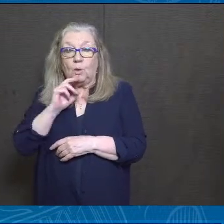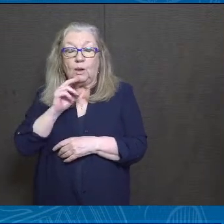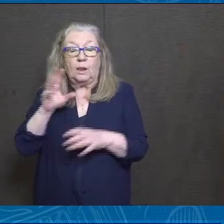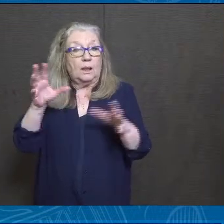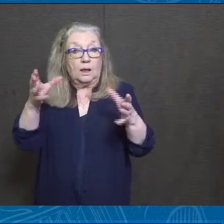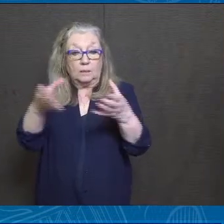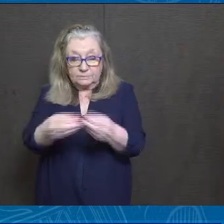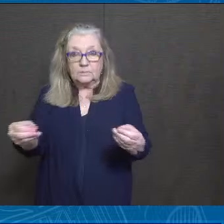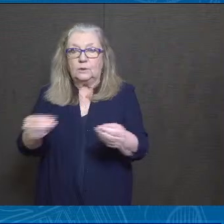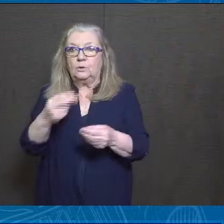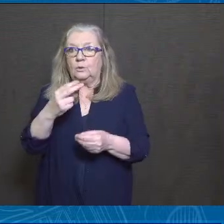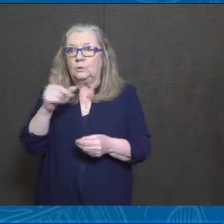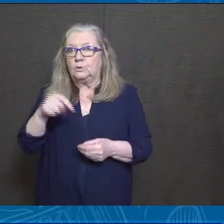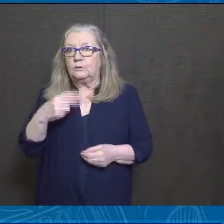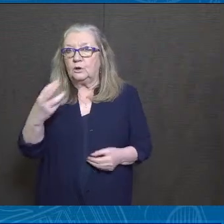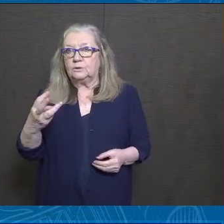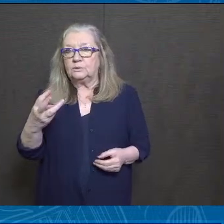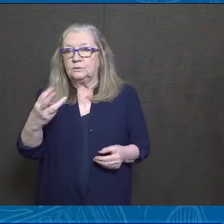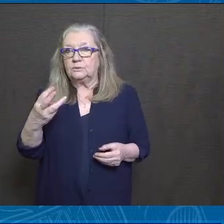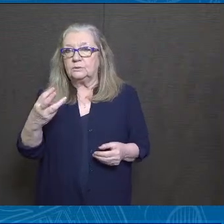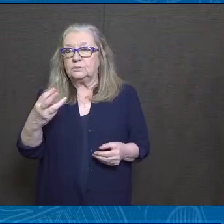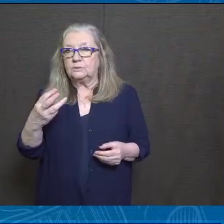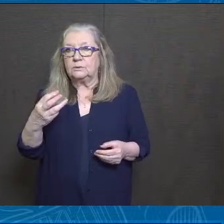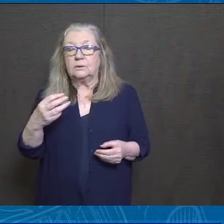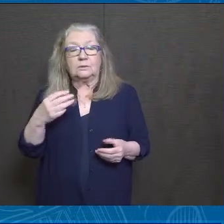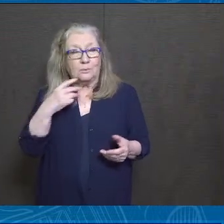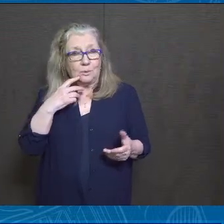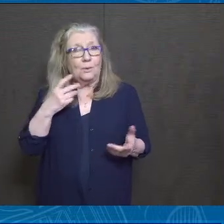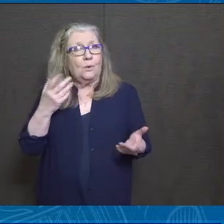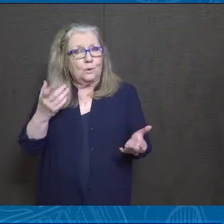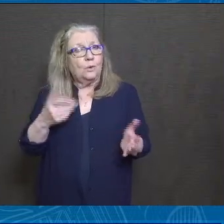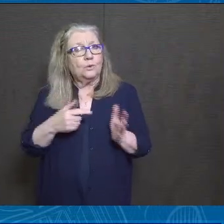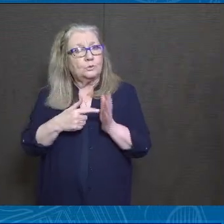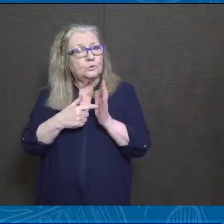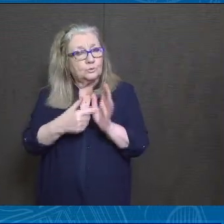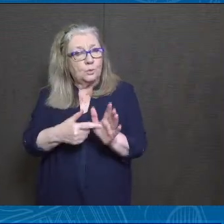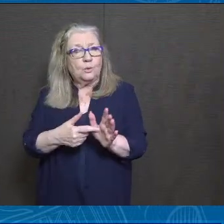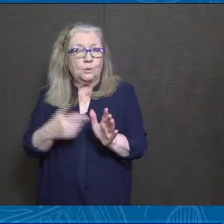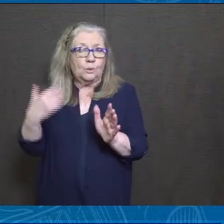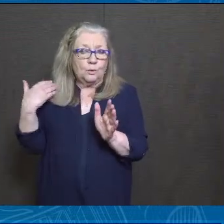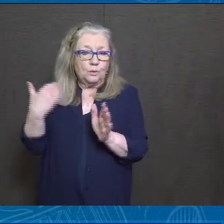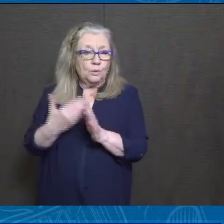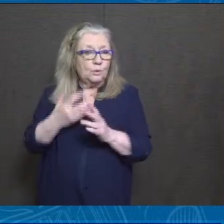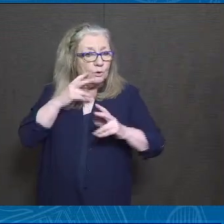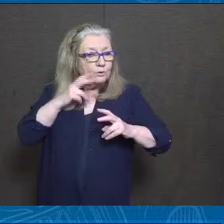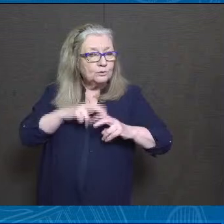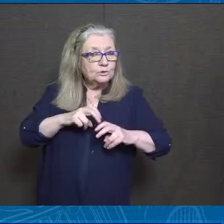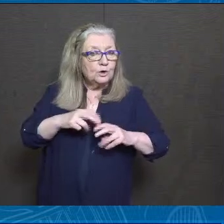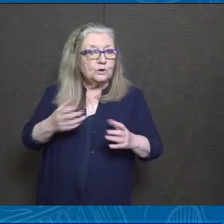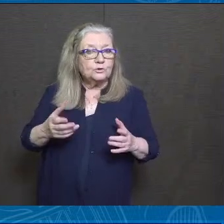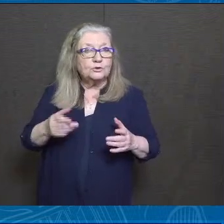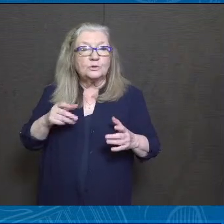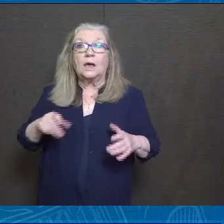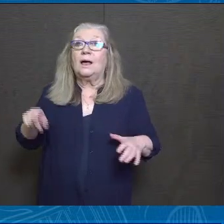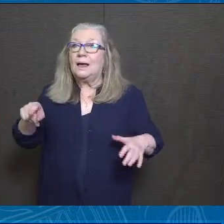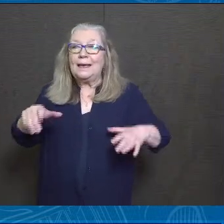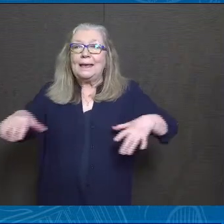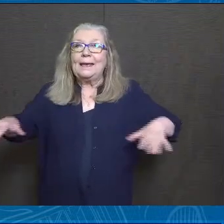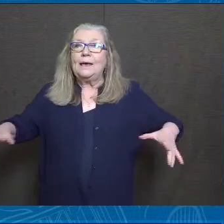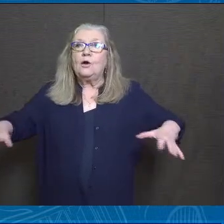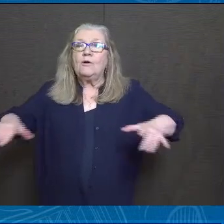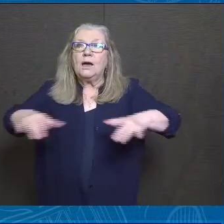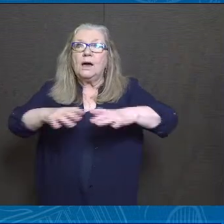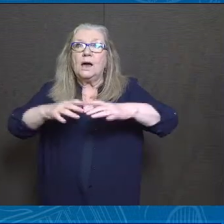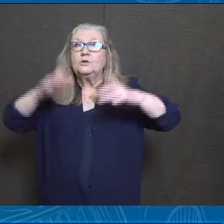the current emission scenario. It is also shown from the research that the snow cover area and